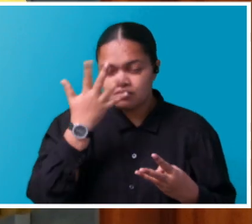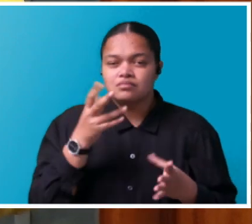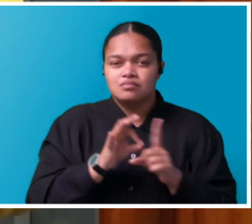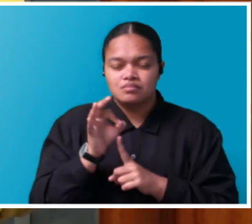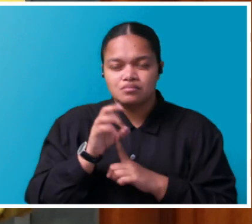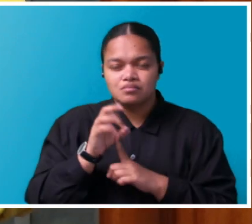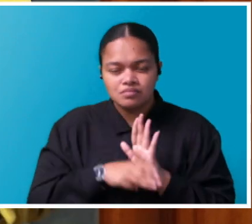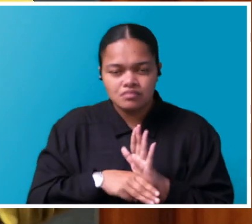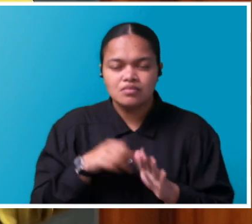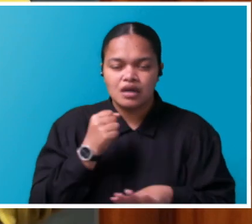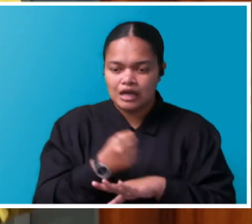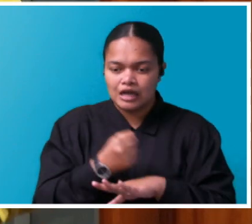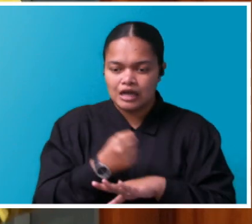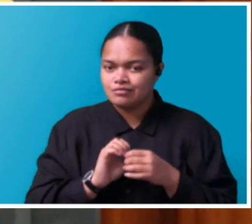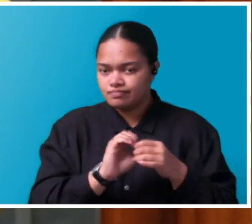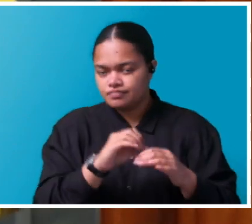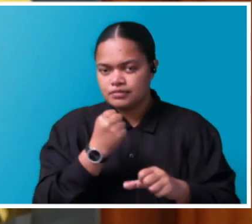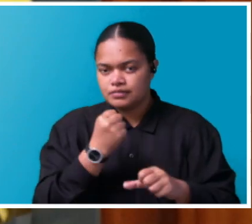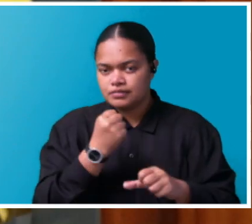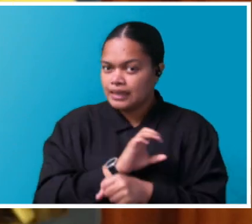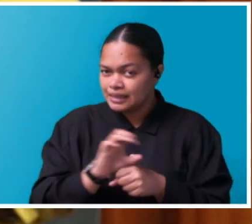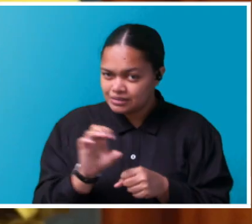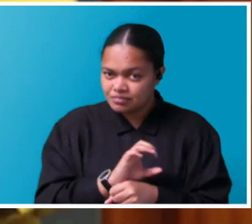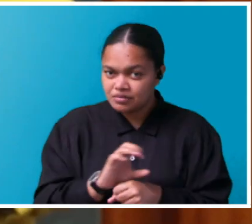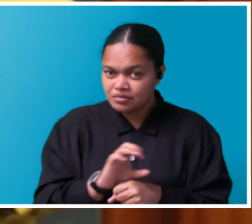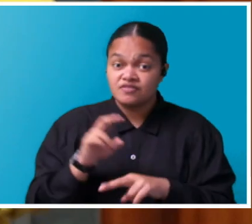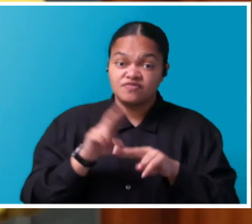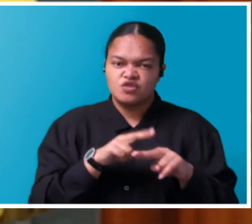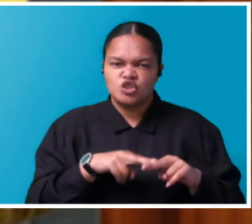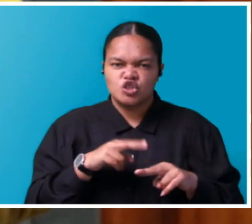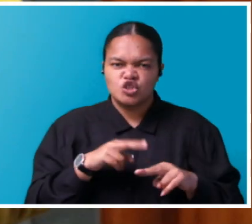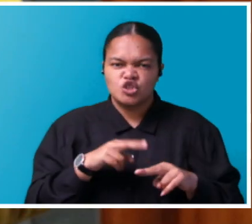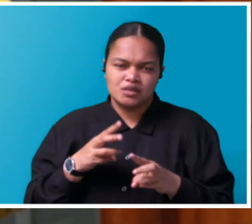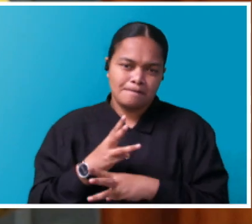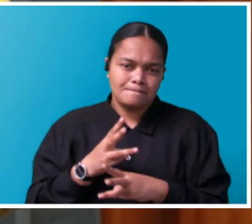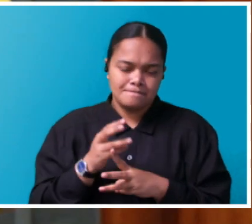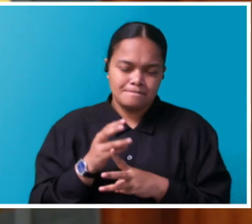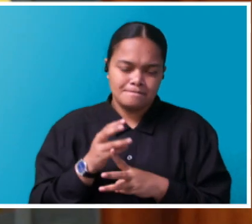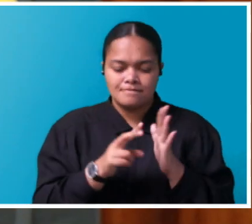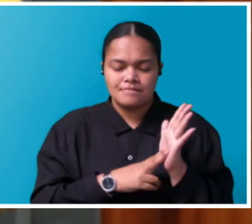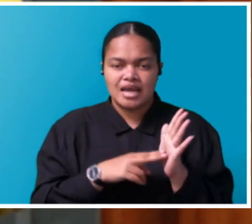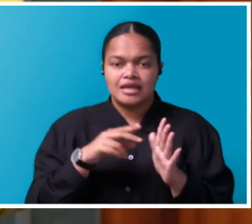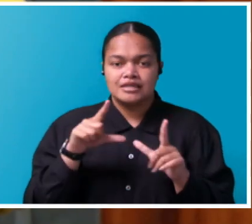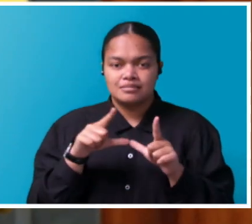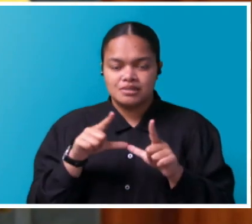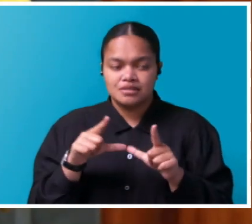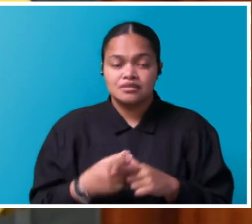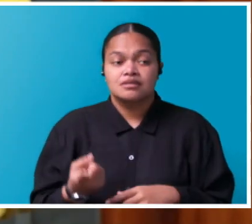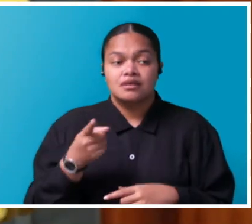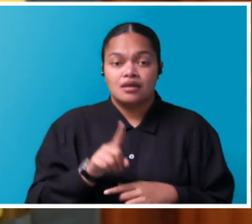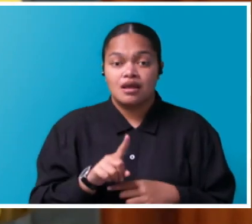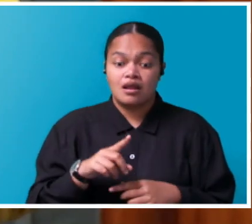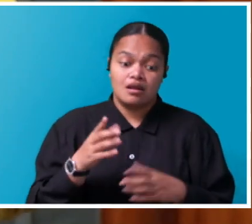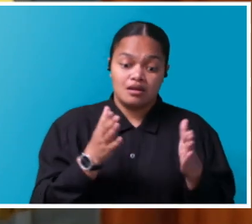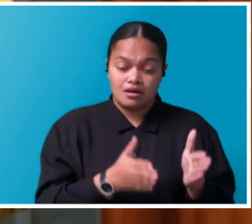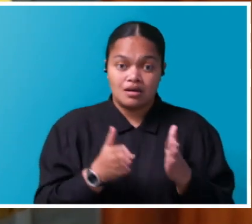of the government-owned forest-based companies, that is the Fiji Pine Limited and the Fiji Hardwood Corporation Limited. On aggregate, both companies